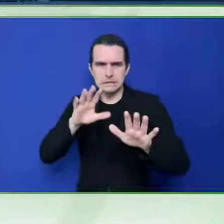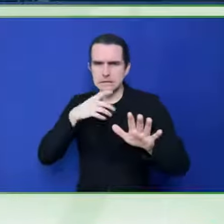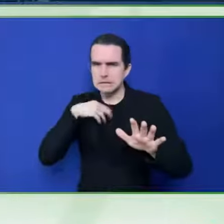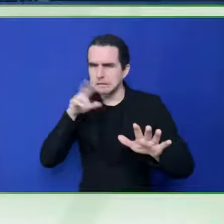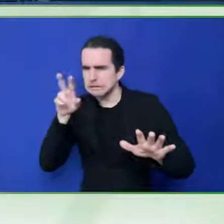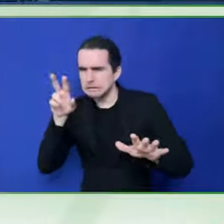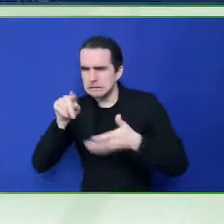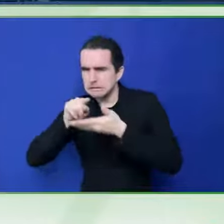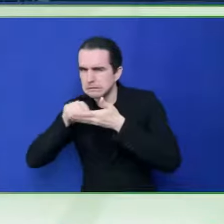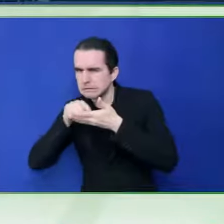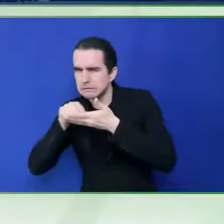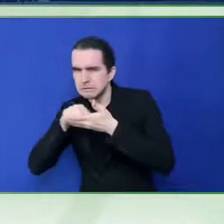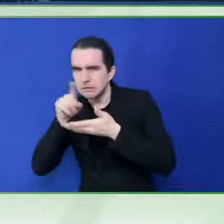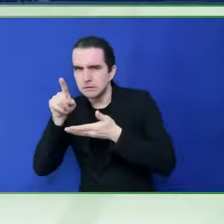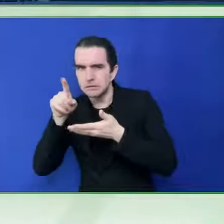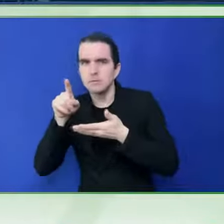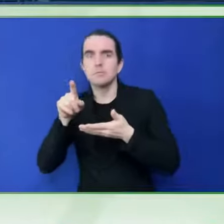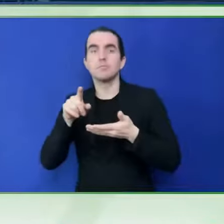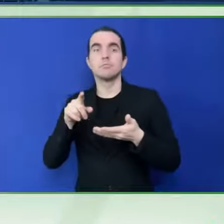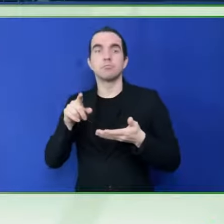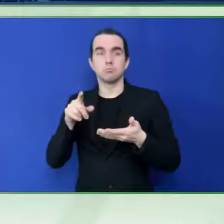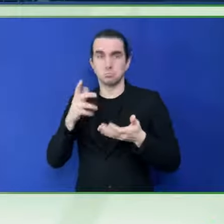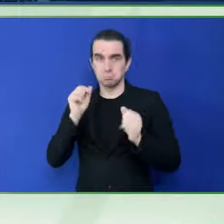look at and find places nearby.